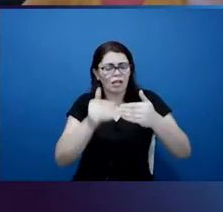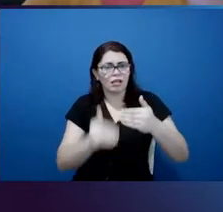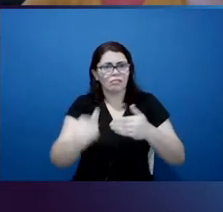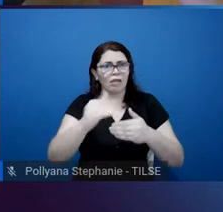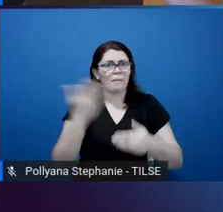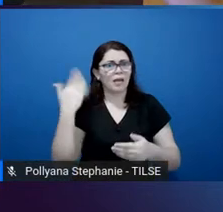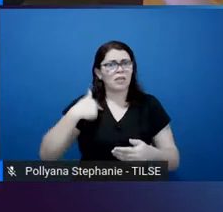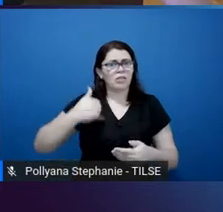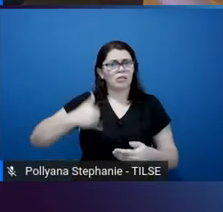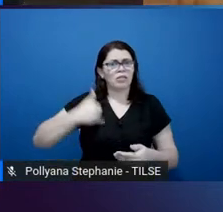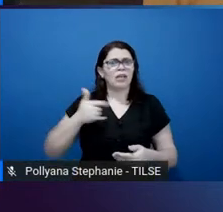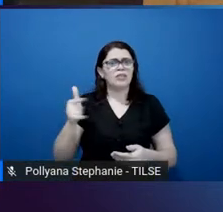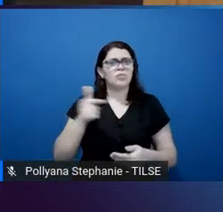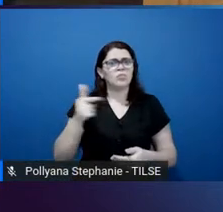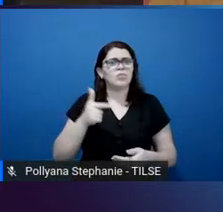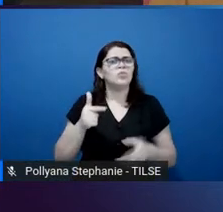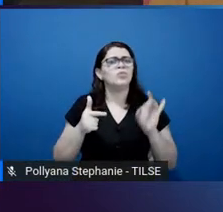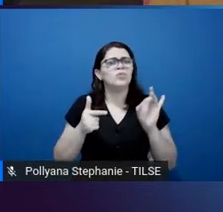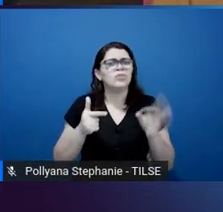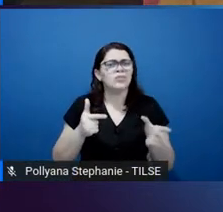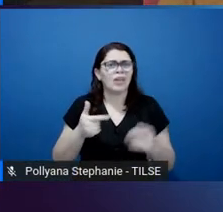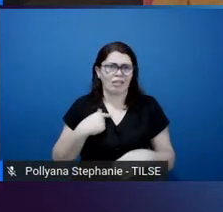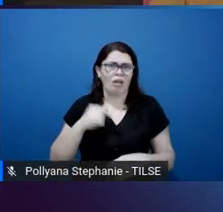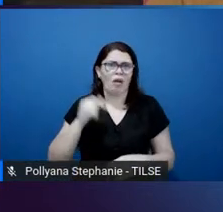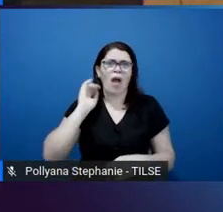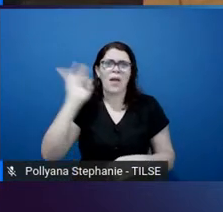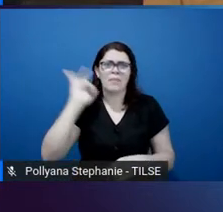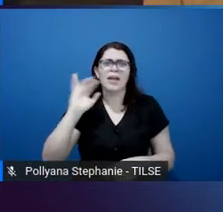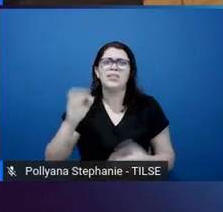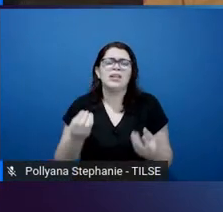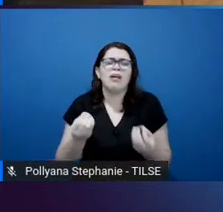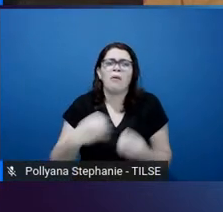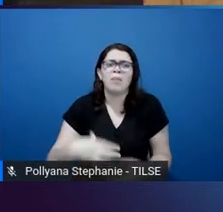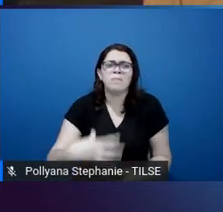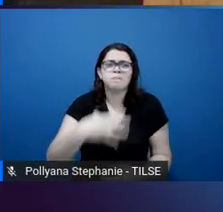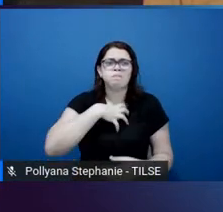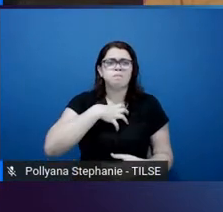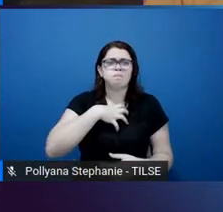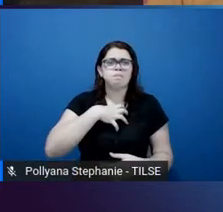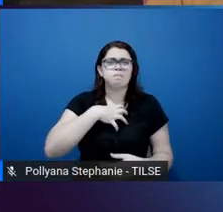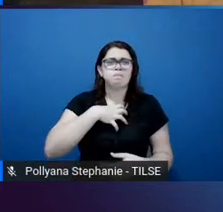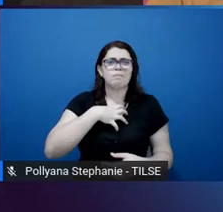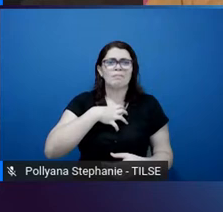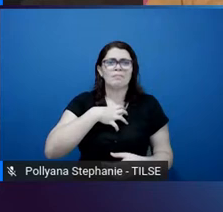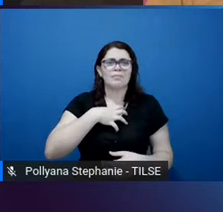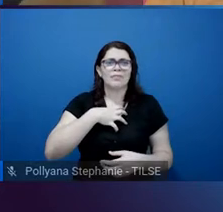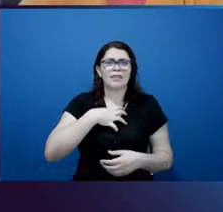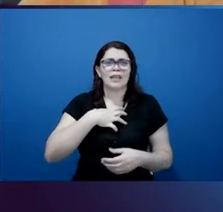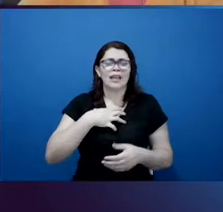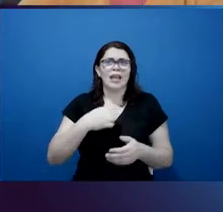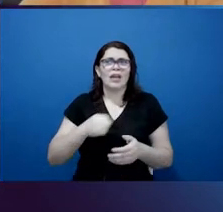so you can imagine how that was. And I had just been here in the US for maybe